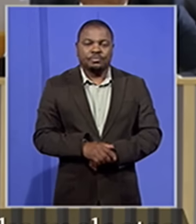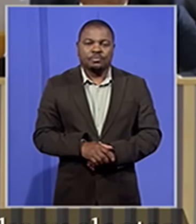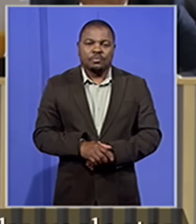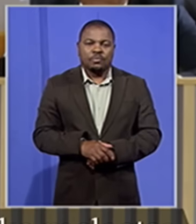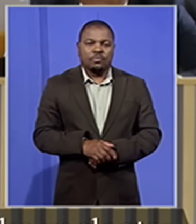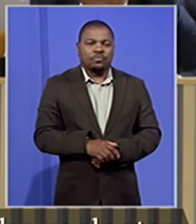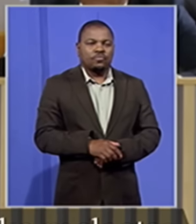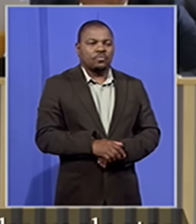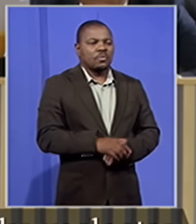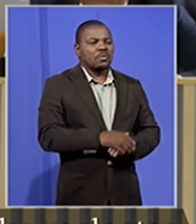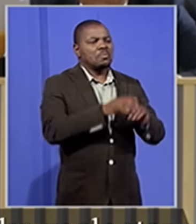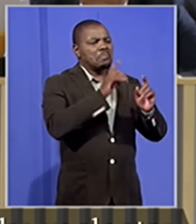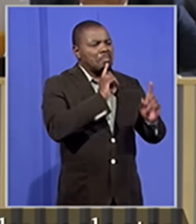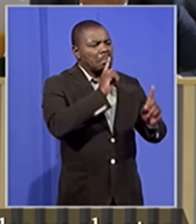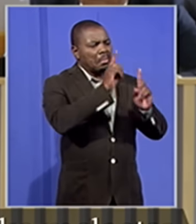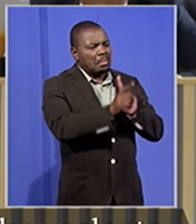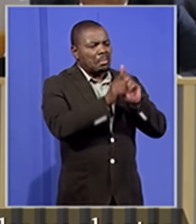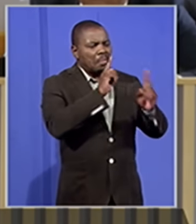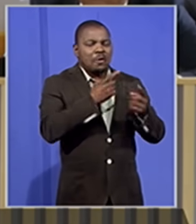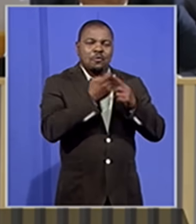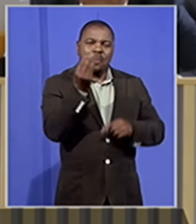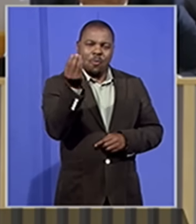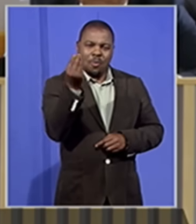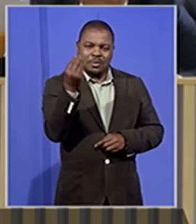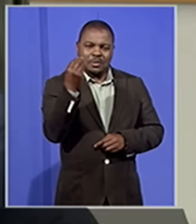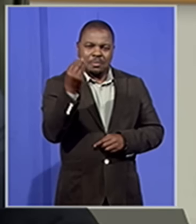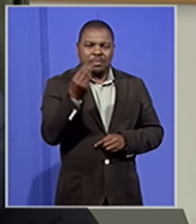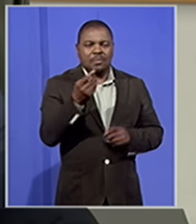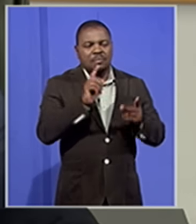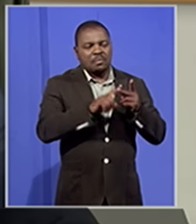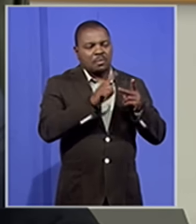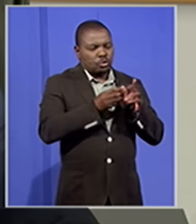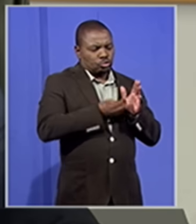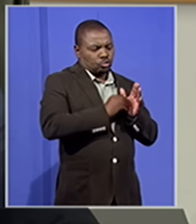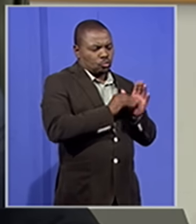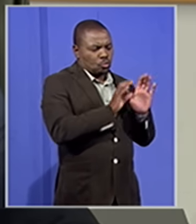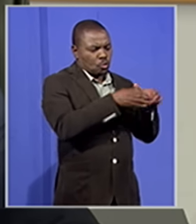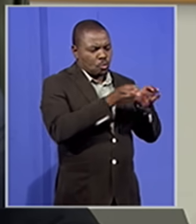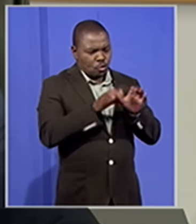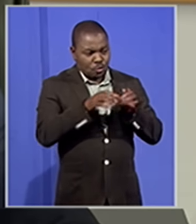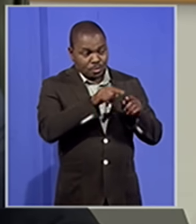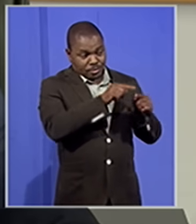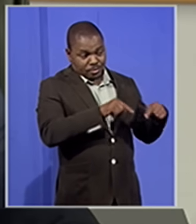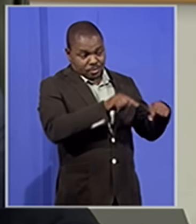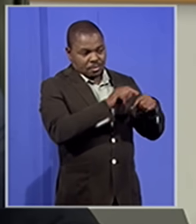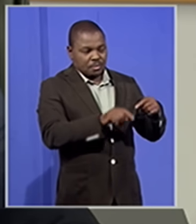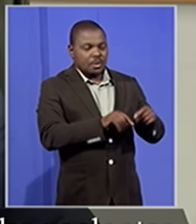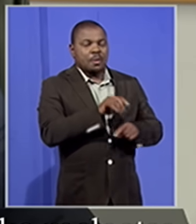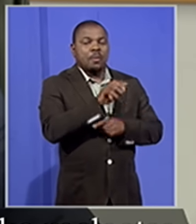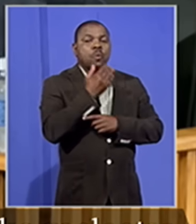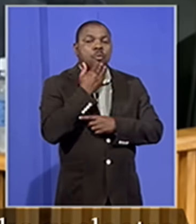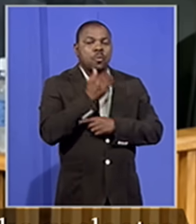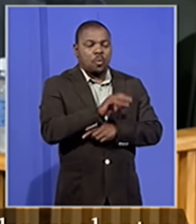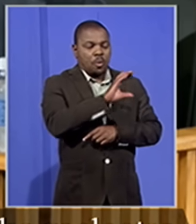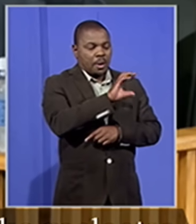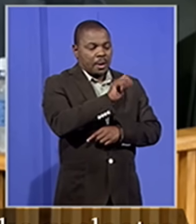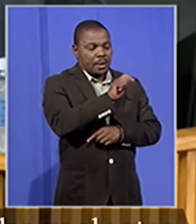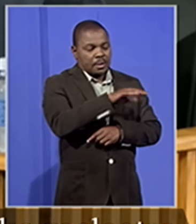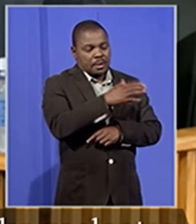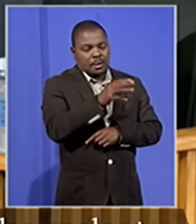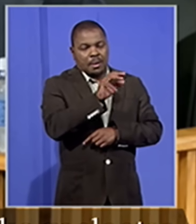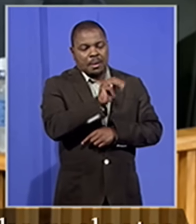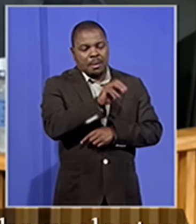Neheletsano ya lethathama la melaetsa ya WhatsApp pakeng tsa dihlooho tsa maqulwana a ditlolo tsa molao Vusi Muzi Cat Matlala le